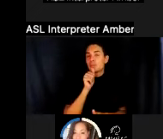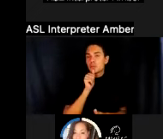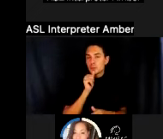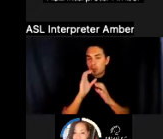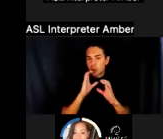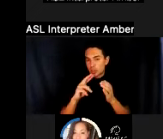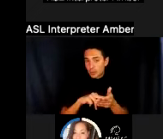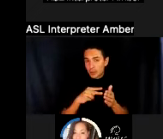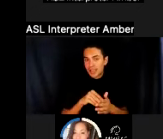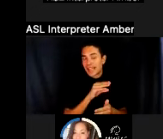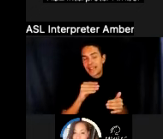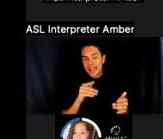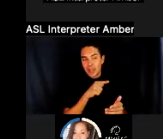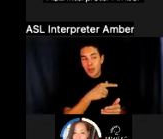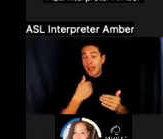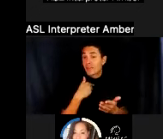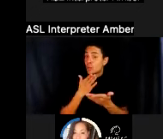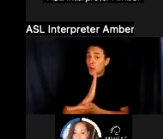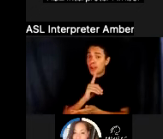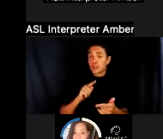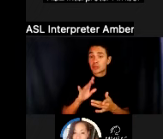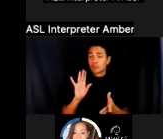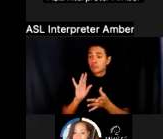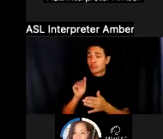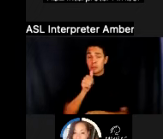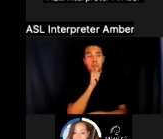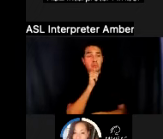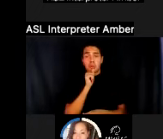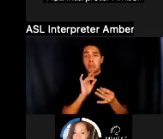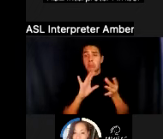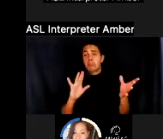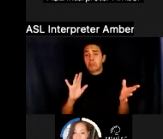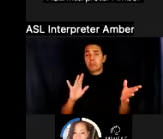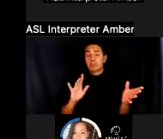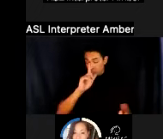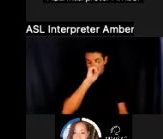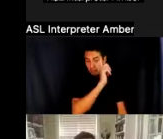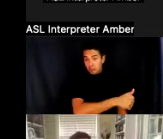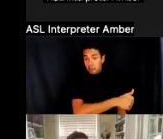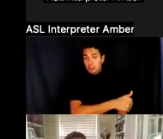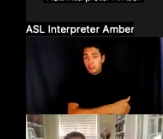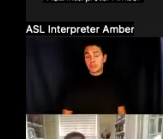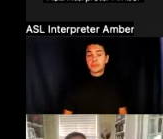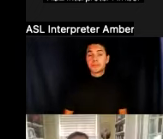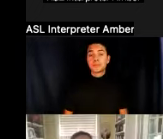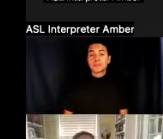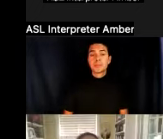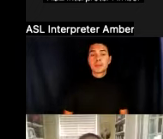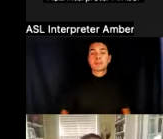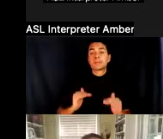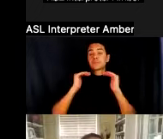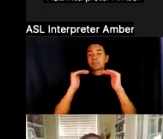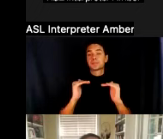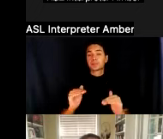how they do have the right to waive that privilege if they choose. If